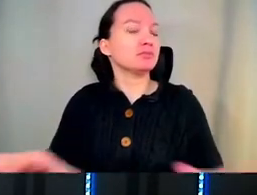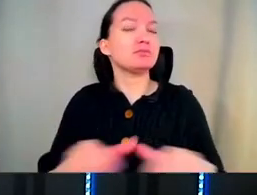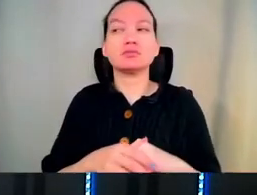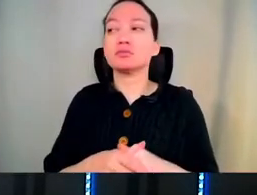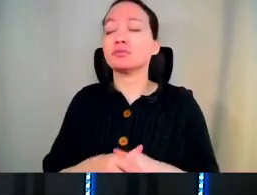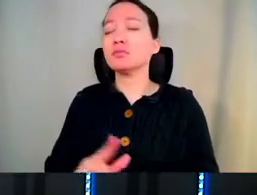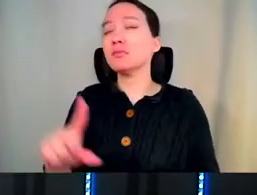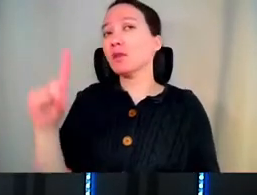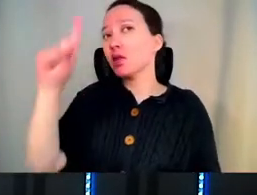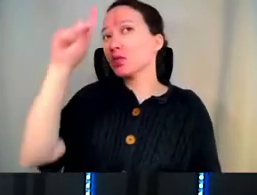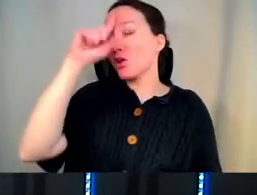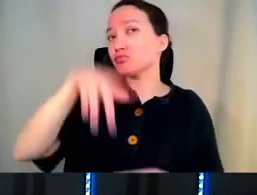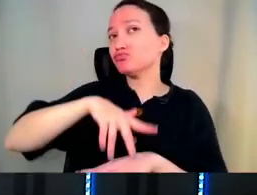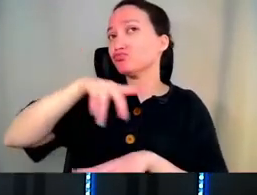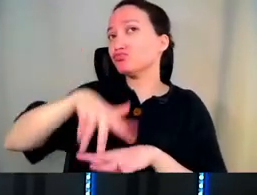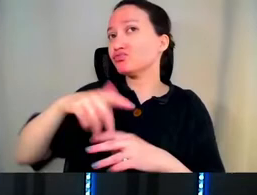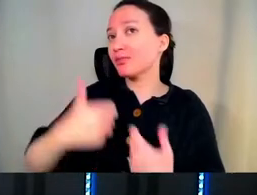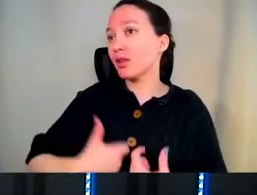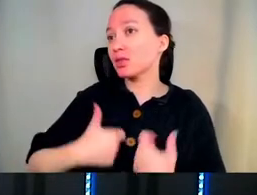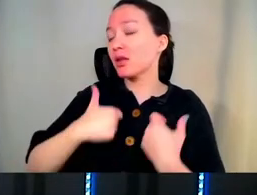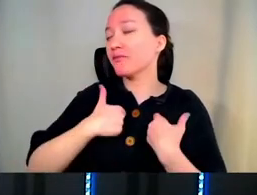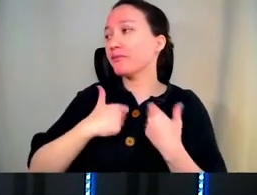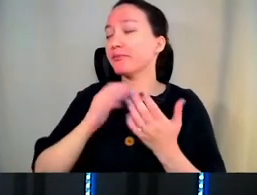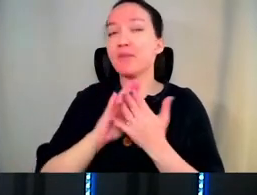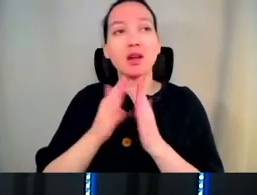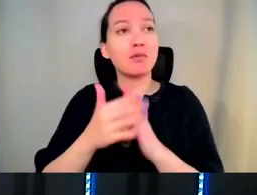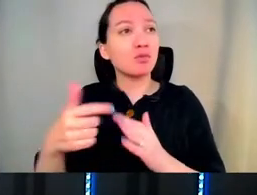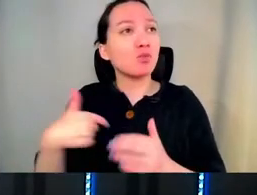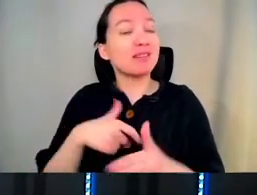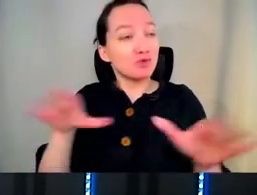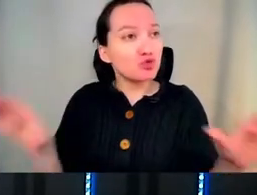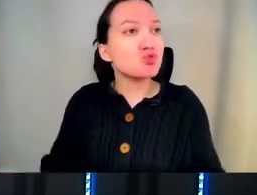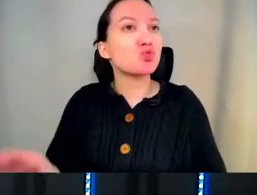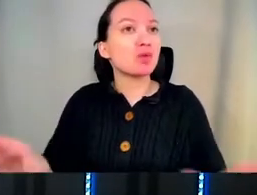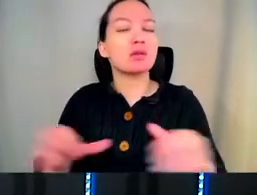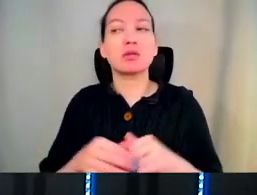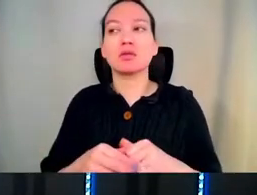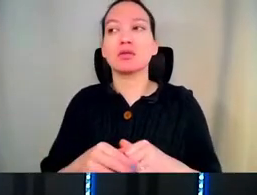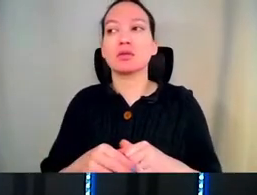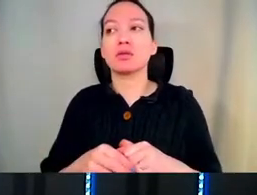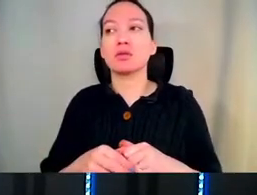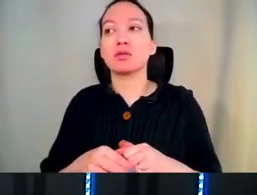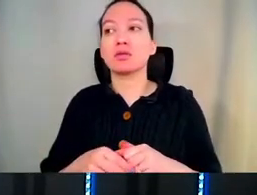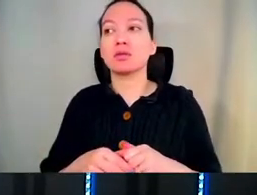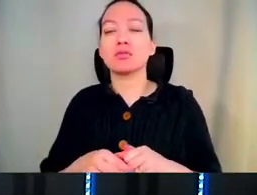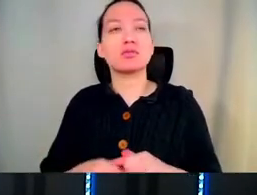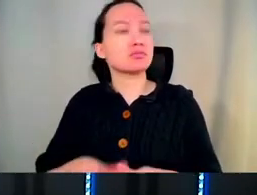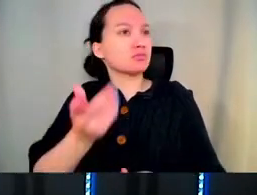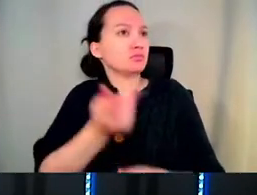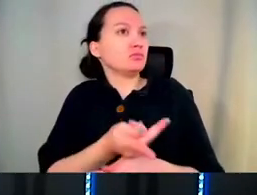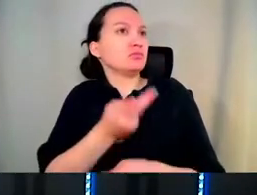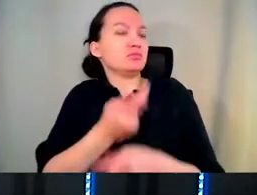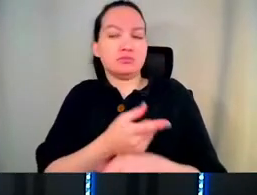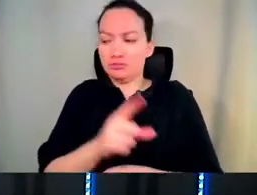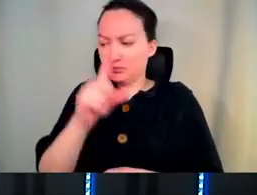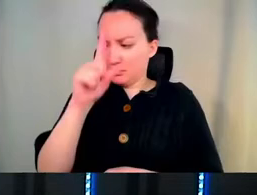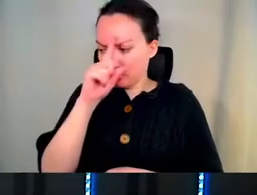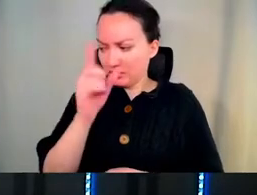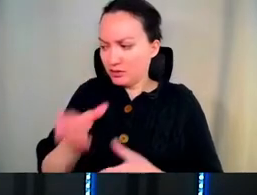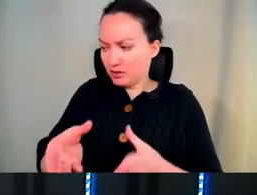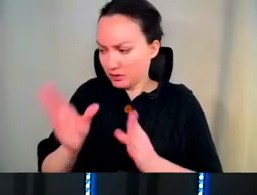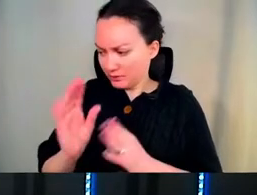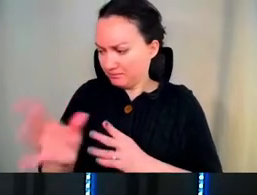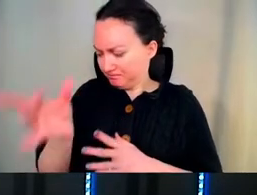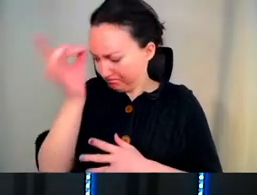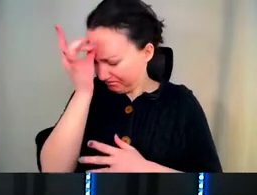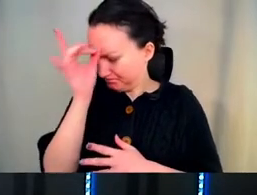Thoughts take root in our life, and then that becomes what we do. So we need to be very careful and mindful about the thoughts that we allow